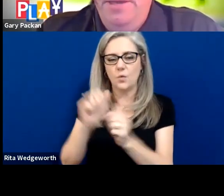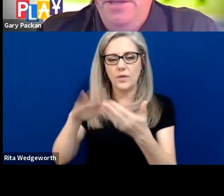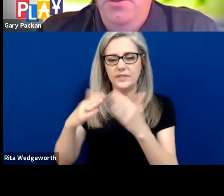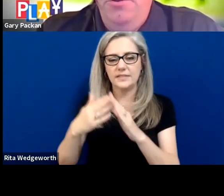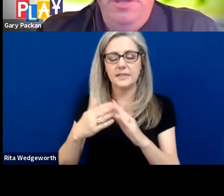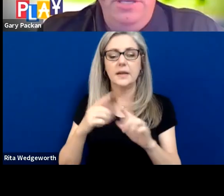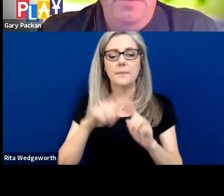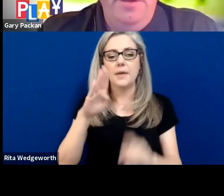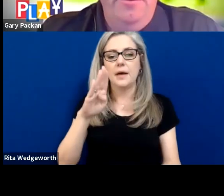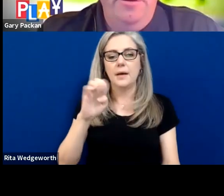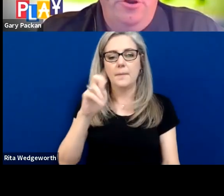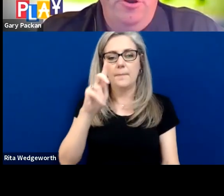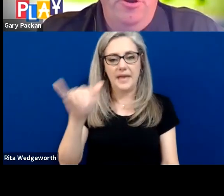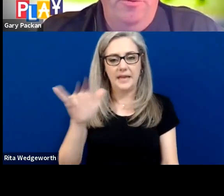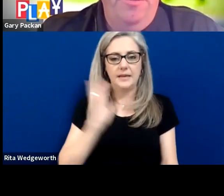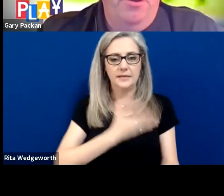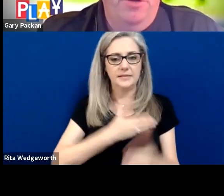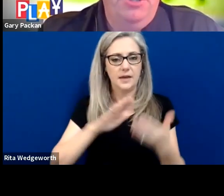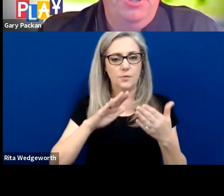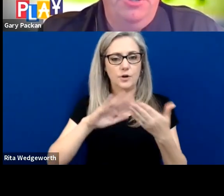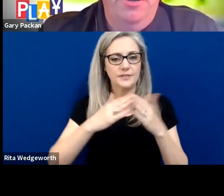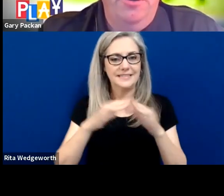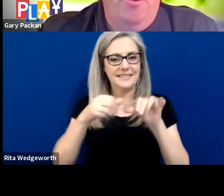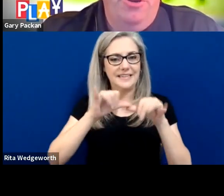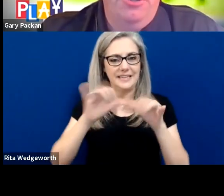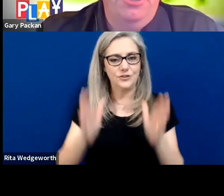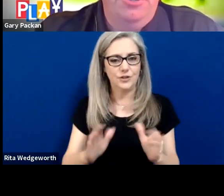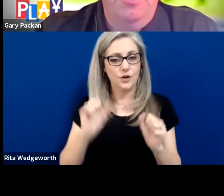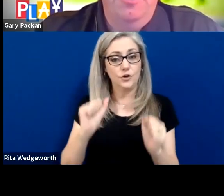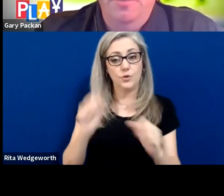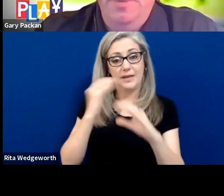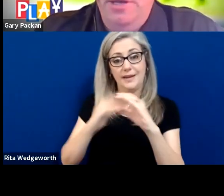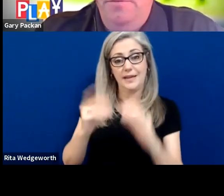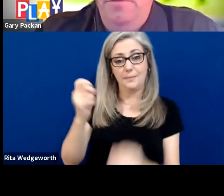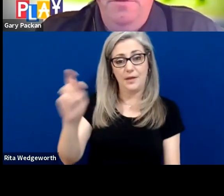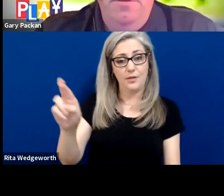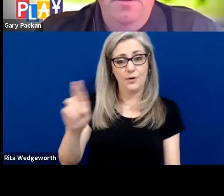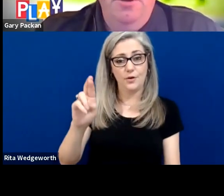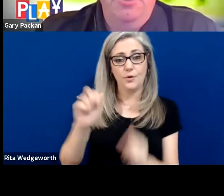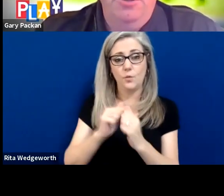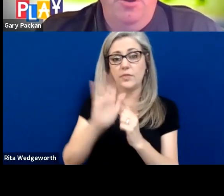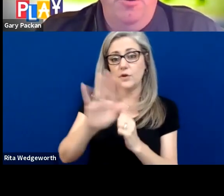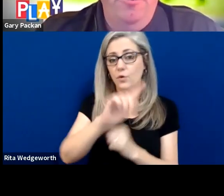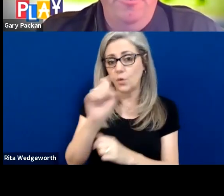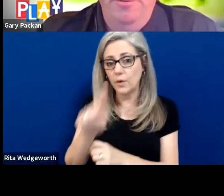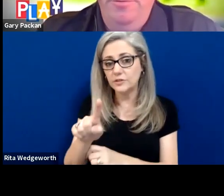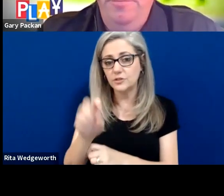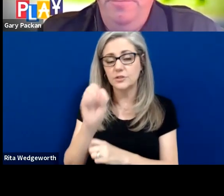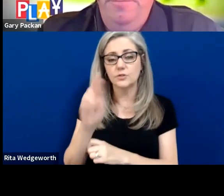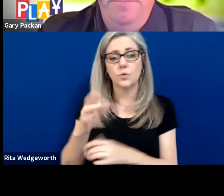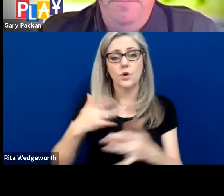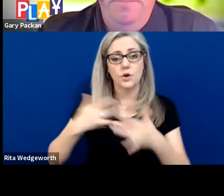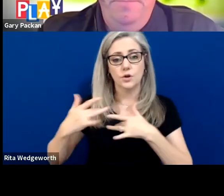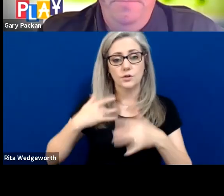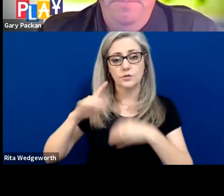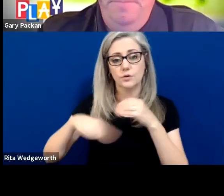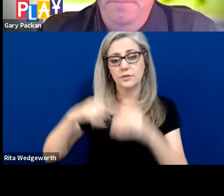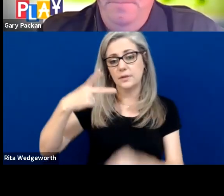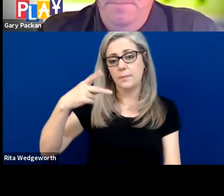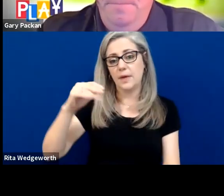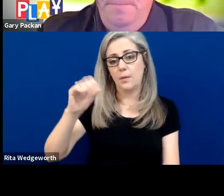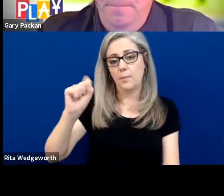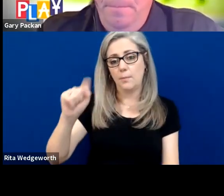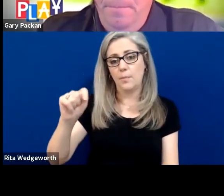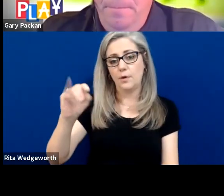And you could email her with a question or your concerns about Post Oak Road.